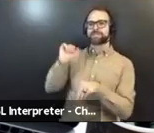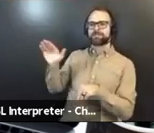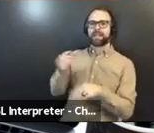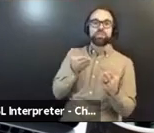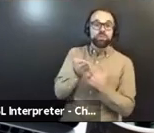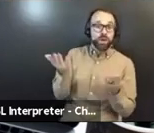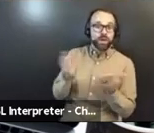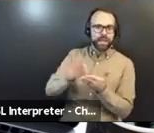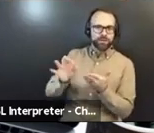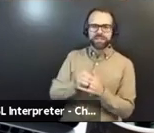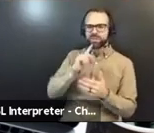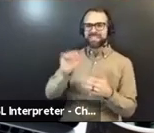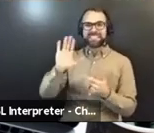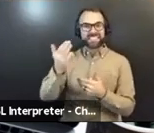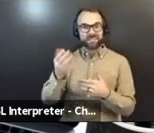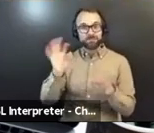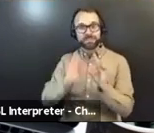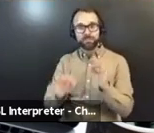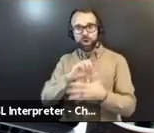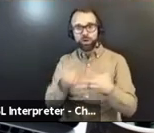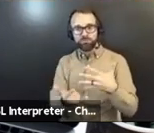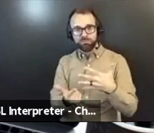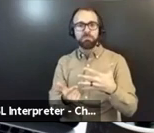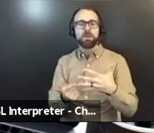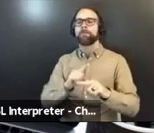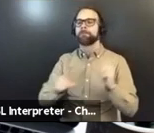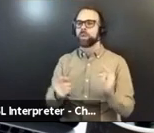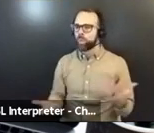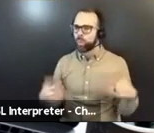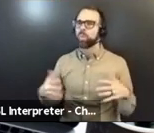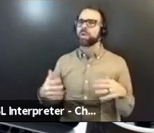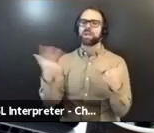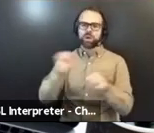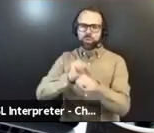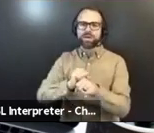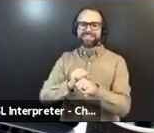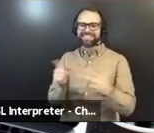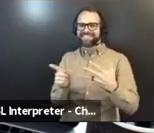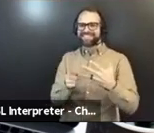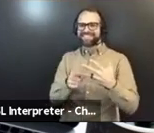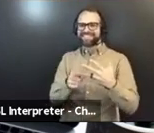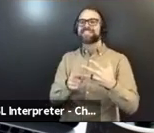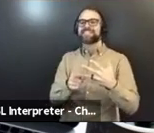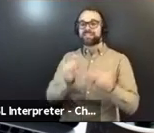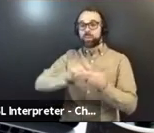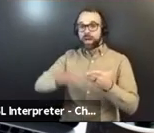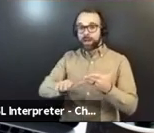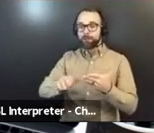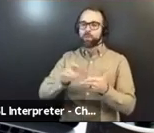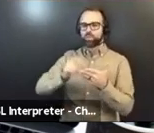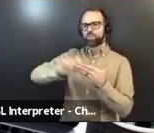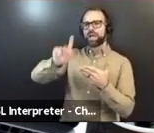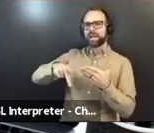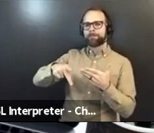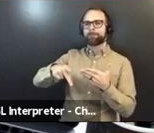It sounds really simple, but there is a little bit more involved in that, especially on the technical write-up. The most important thing is, if it sounds like